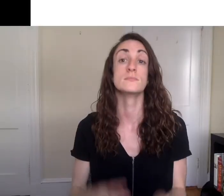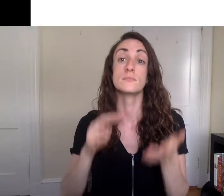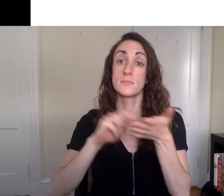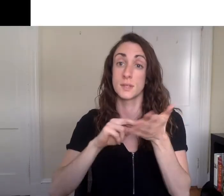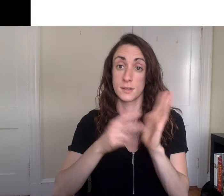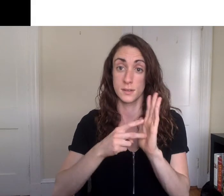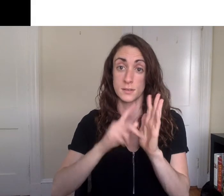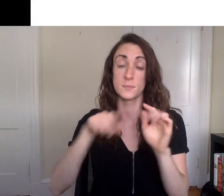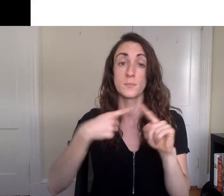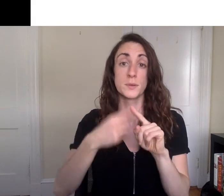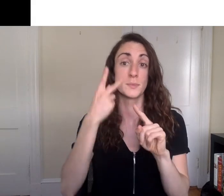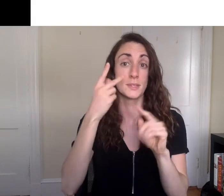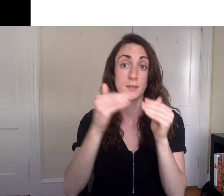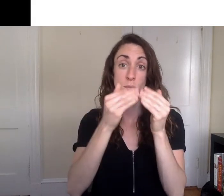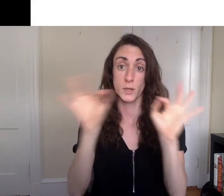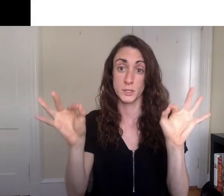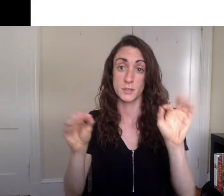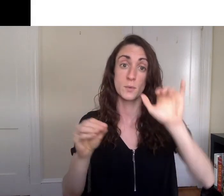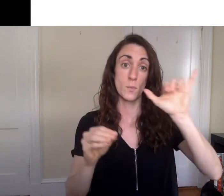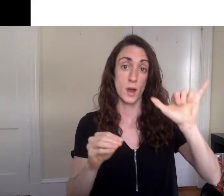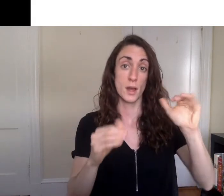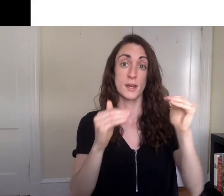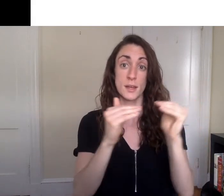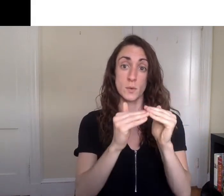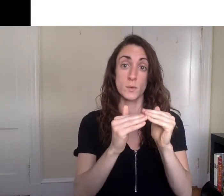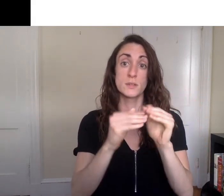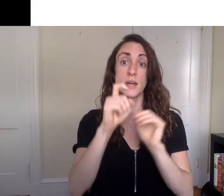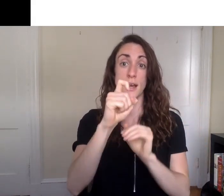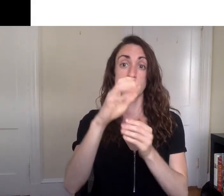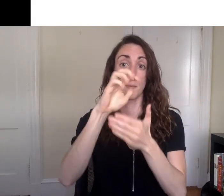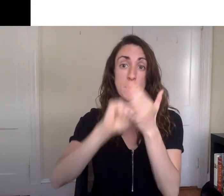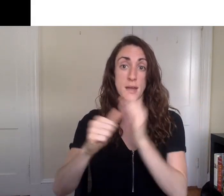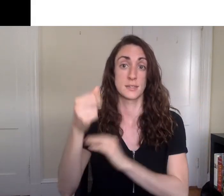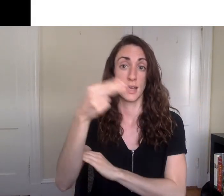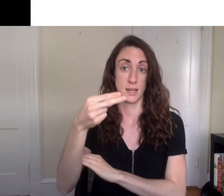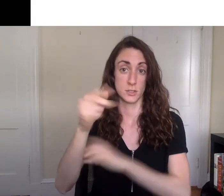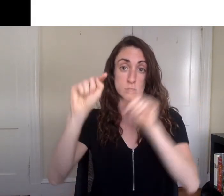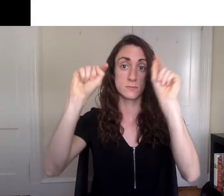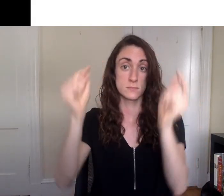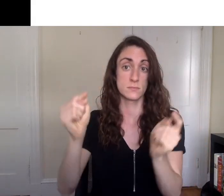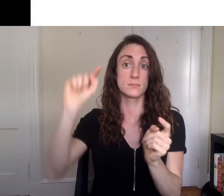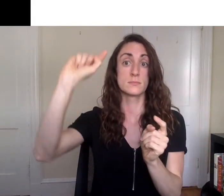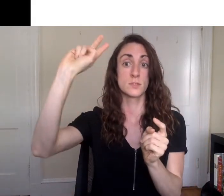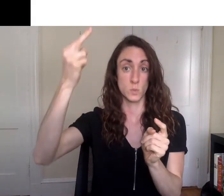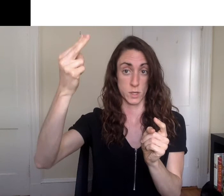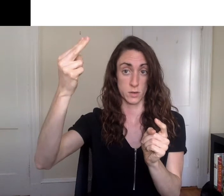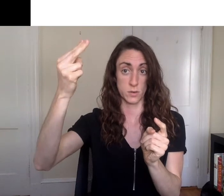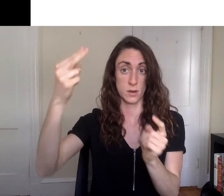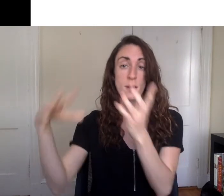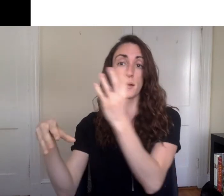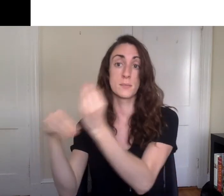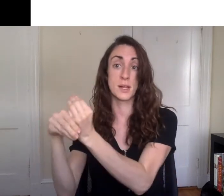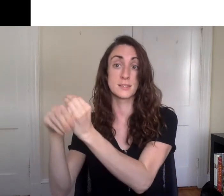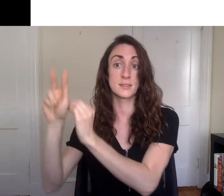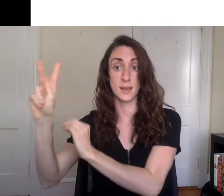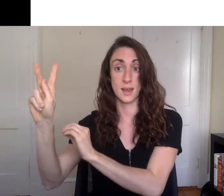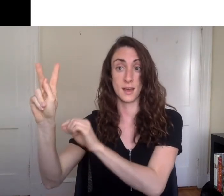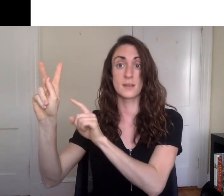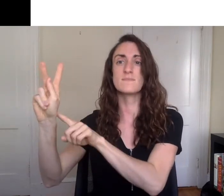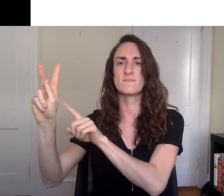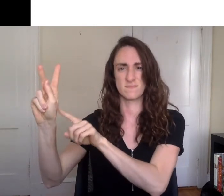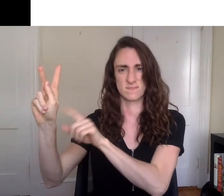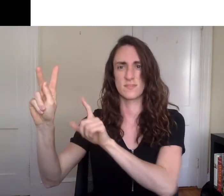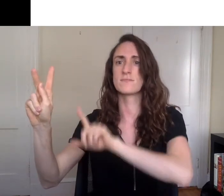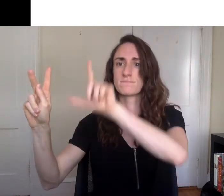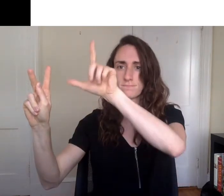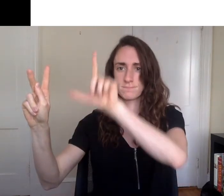So when you see an equation that looks like this, y equals the quantity x minus h squared plus k, k is still telling you how to